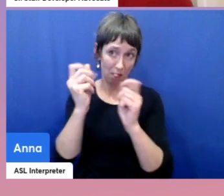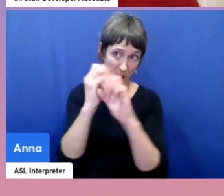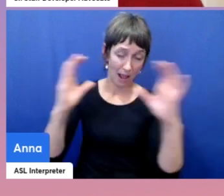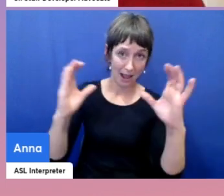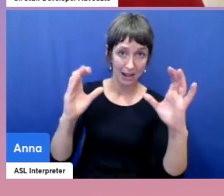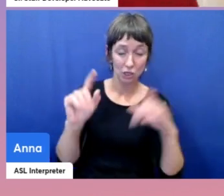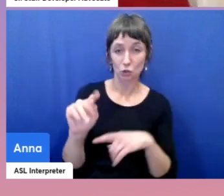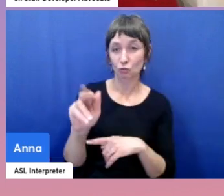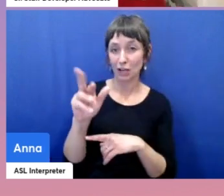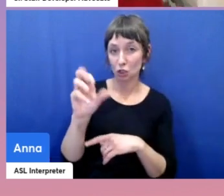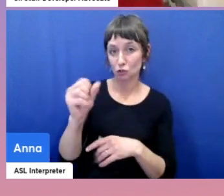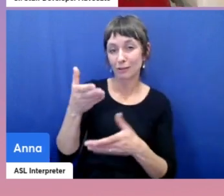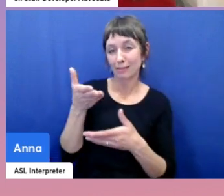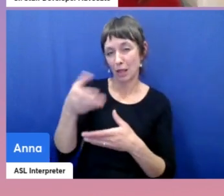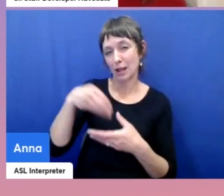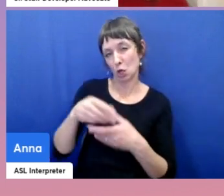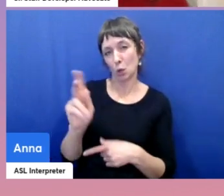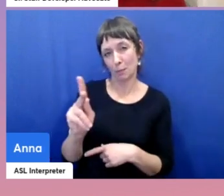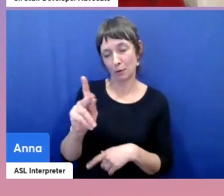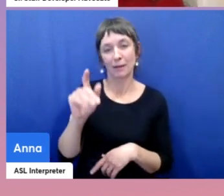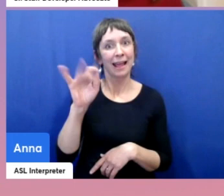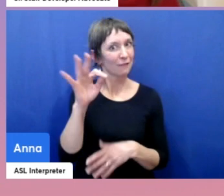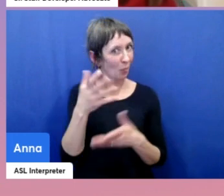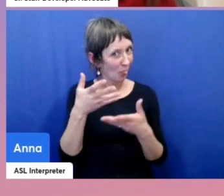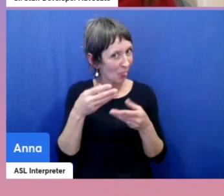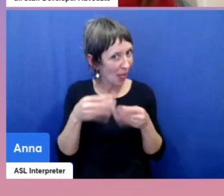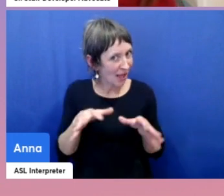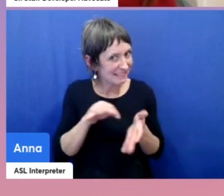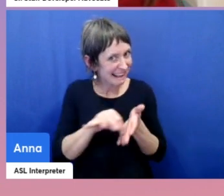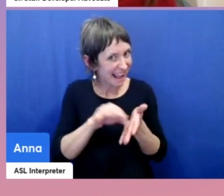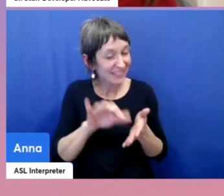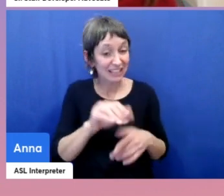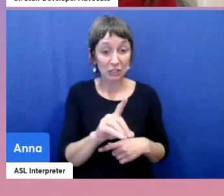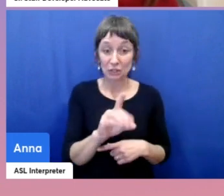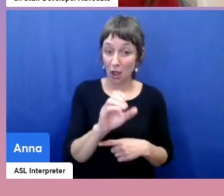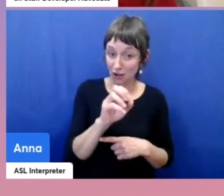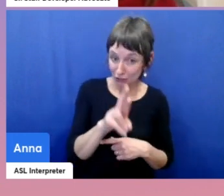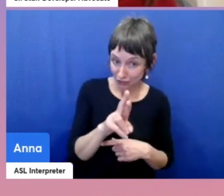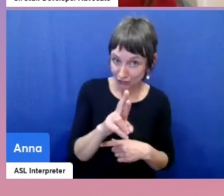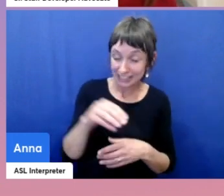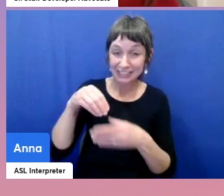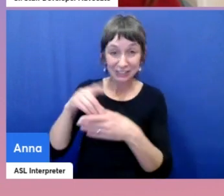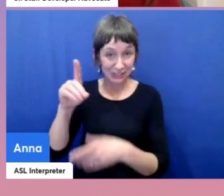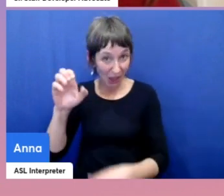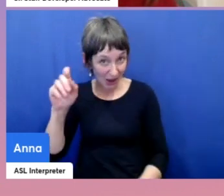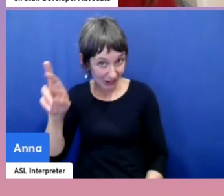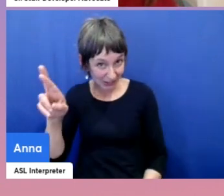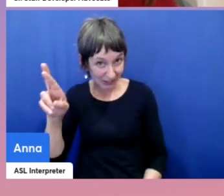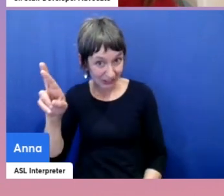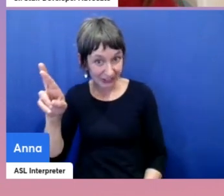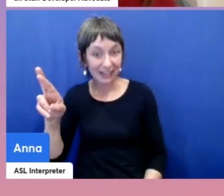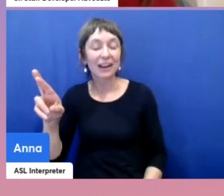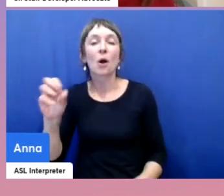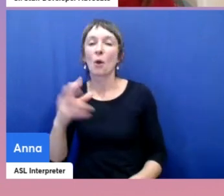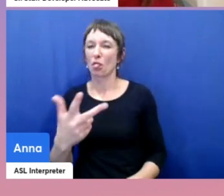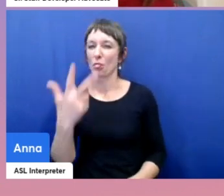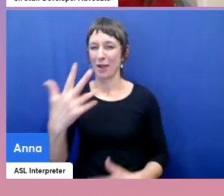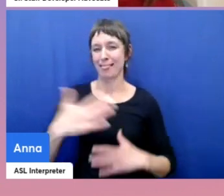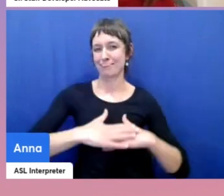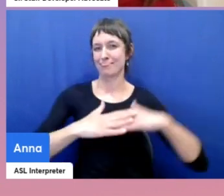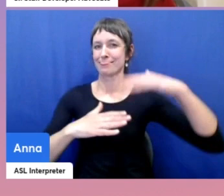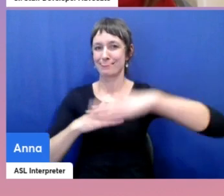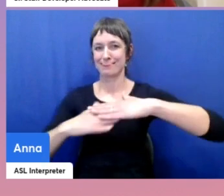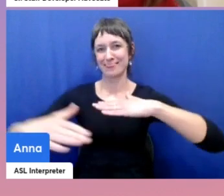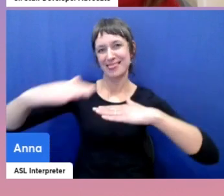So in case you lost count, that's Docker, in Docker, in Docker, or 3 layers of Docker,